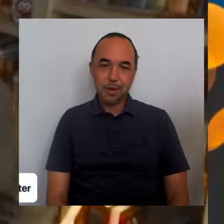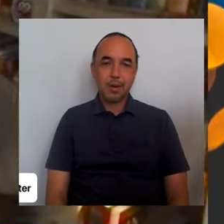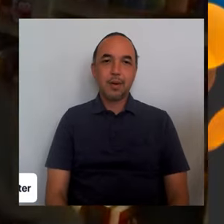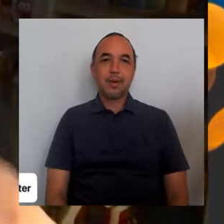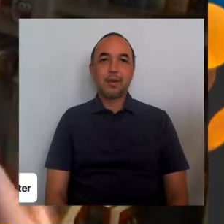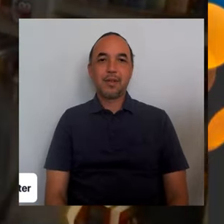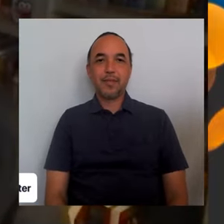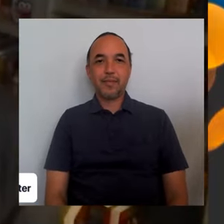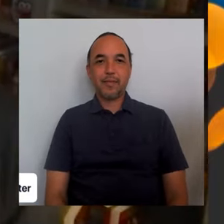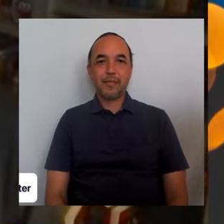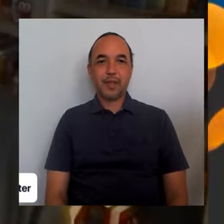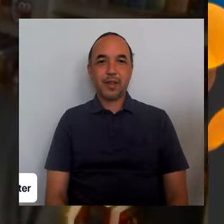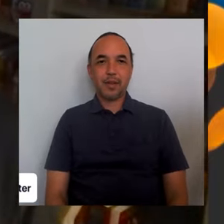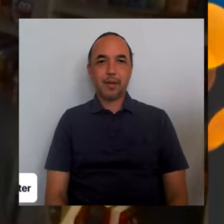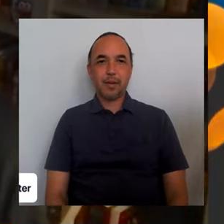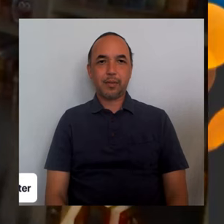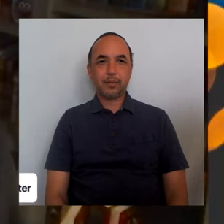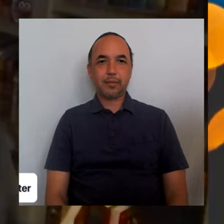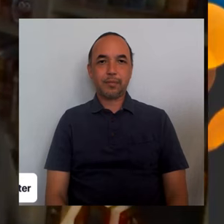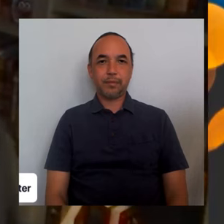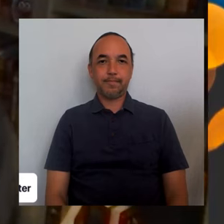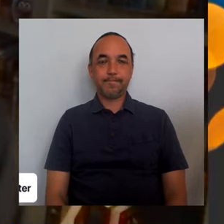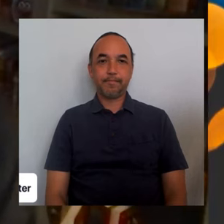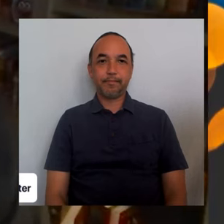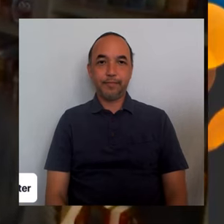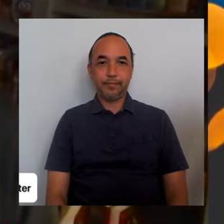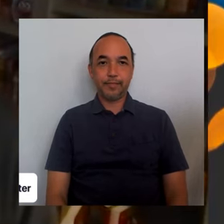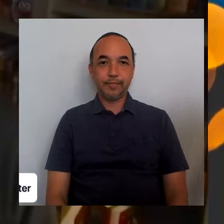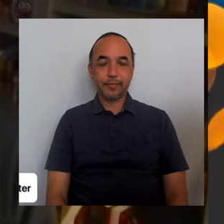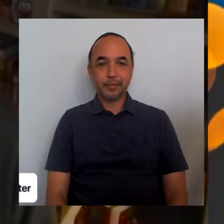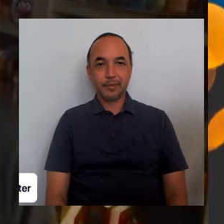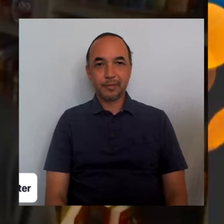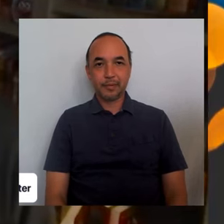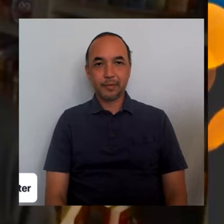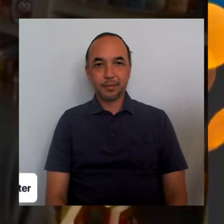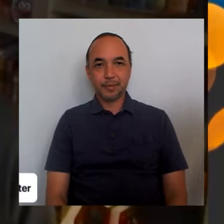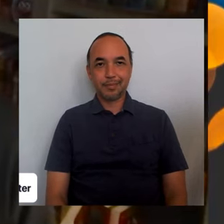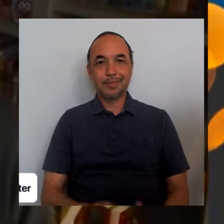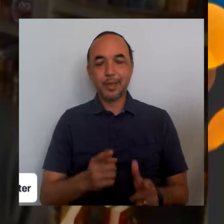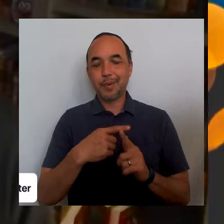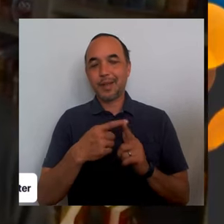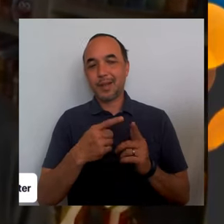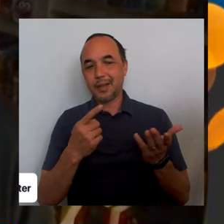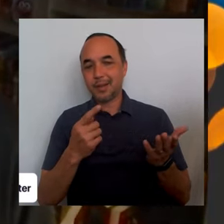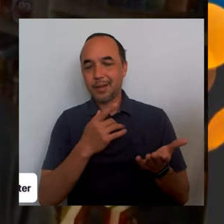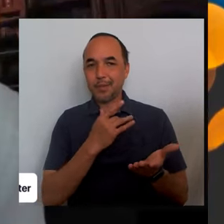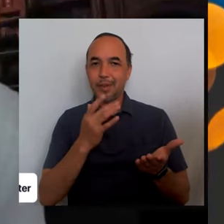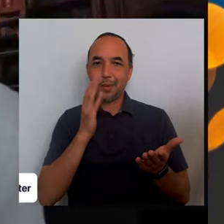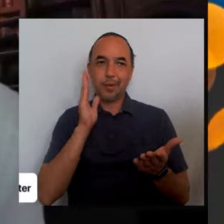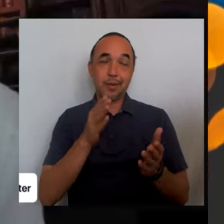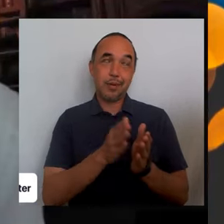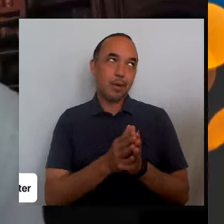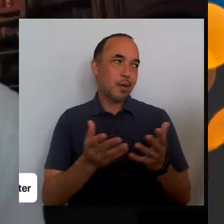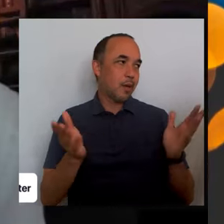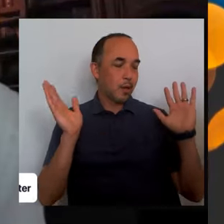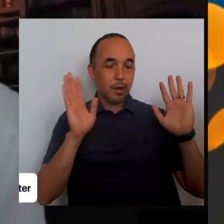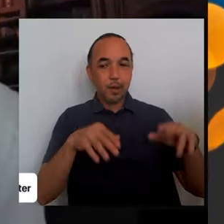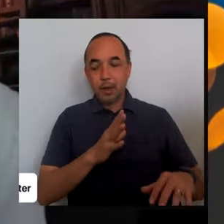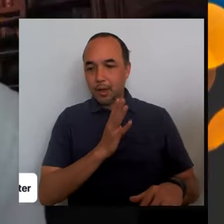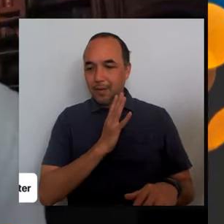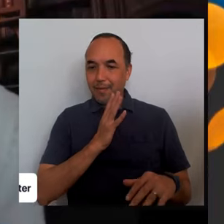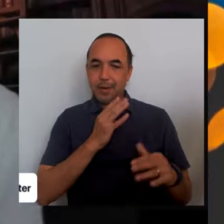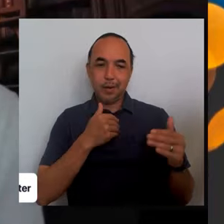And it's usually, you know, in the spirit of the investigation that we rally back up and say, hey, yeah, let's really get